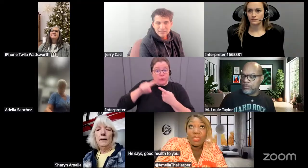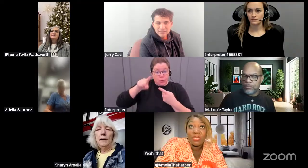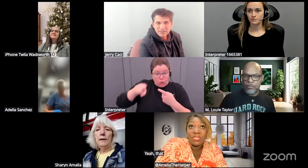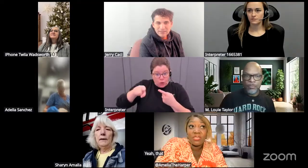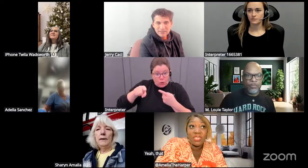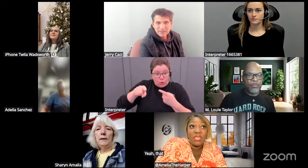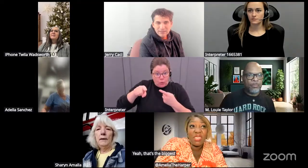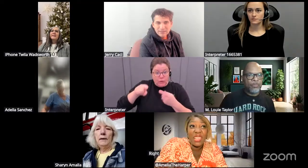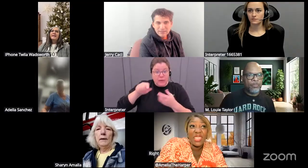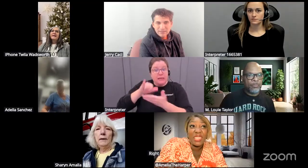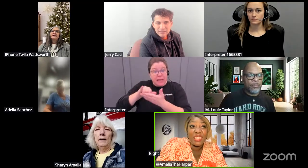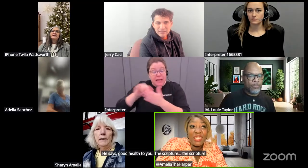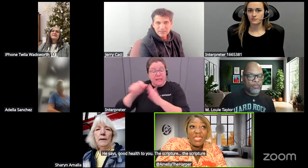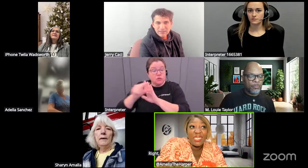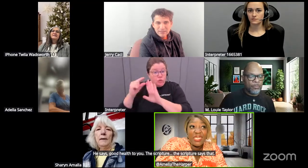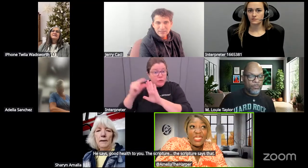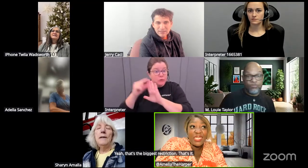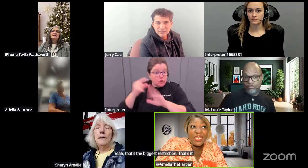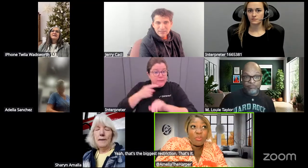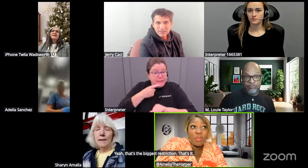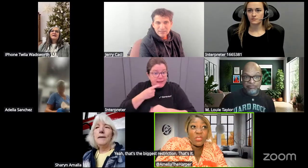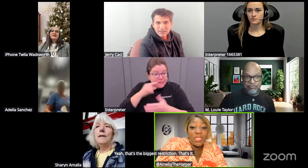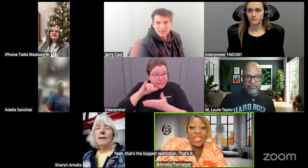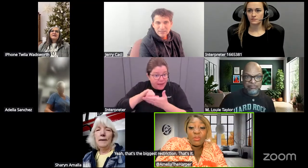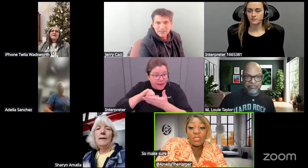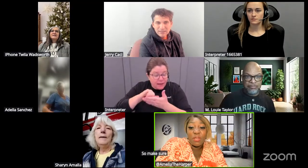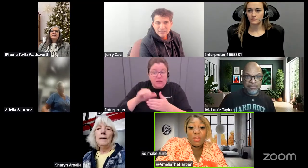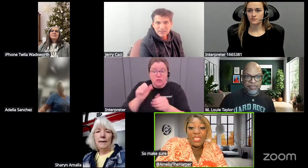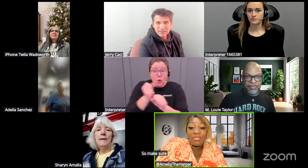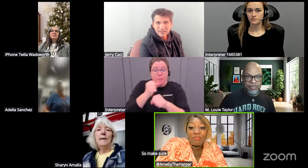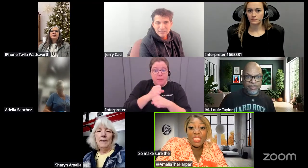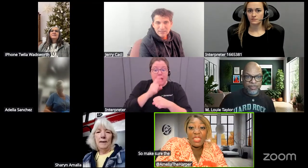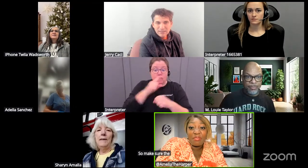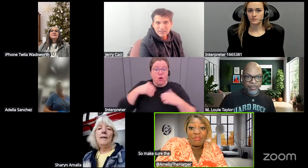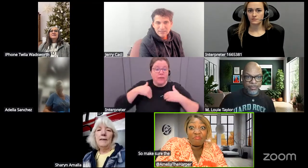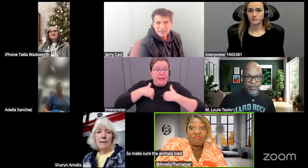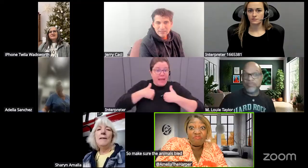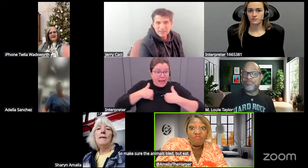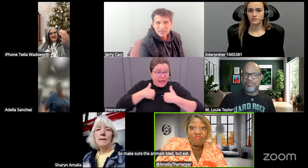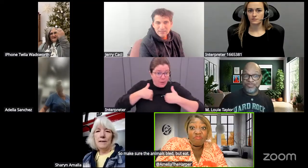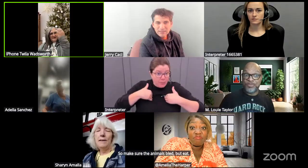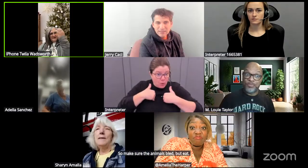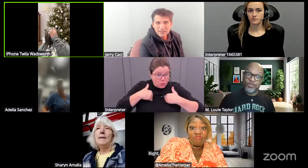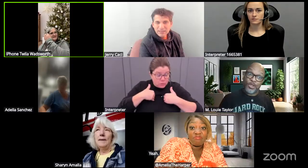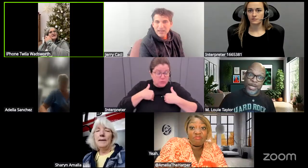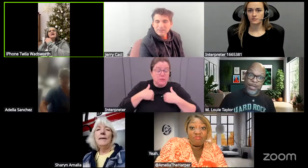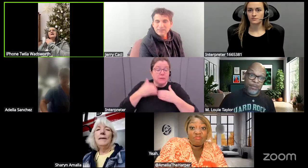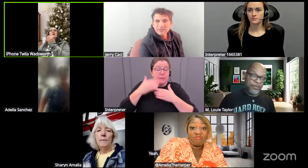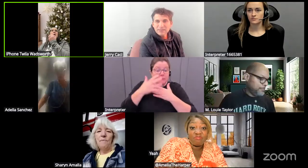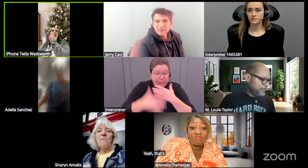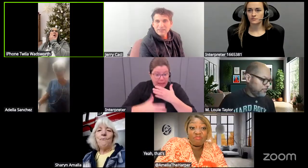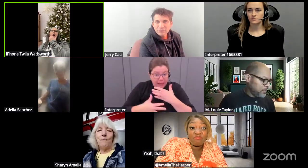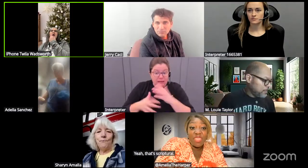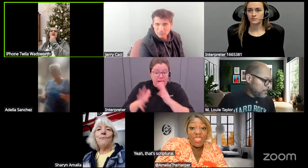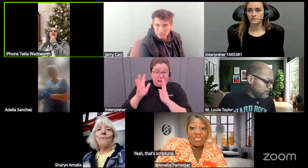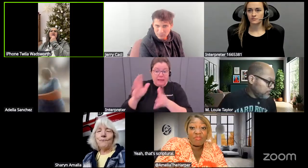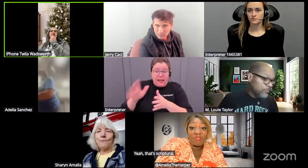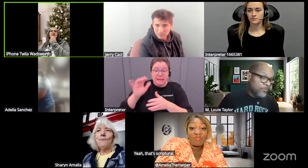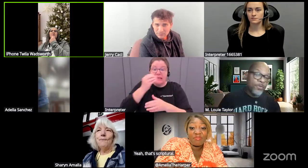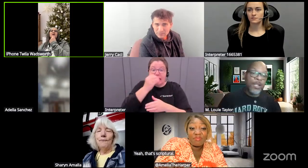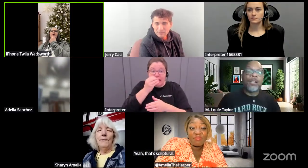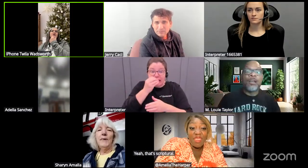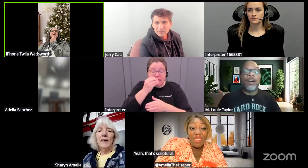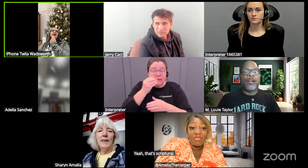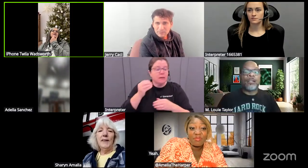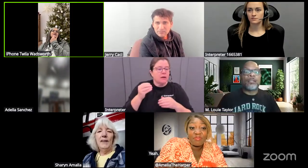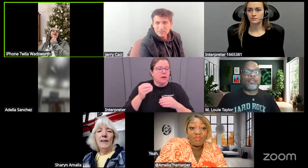biggest The scripture restriction. That's says it. that. So make sure the animal is bled, but eat. Yeah. Yeah, that's scriptural. Yeah. Eat. And